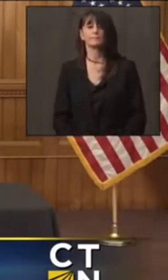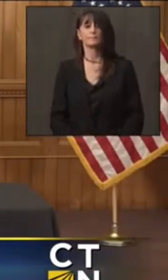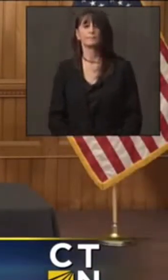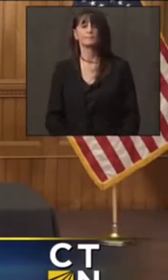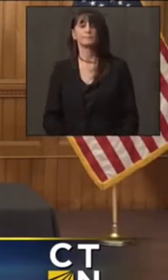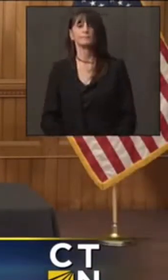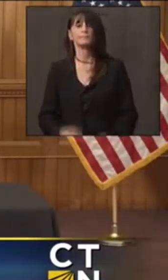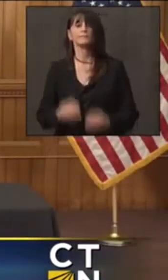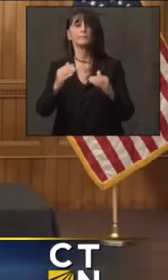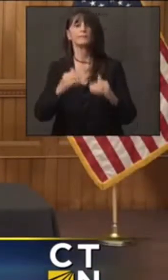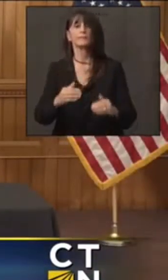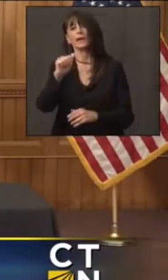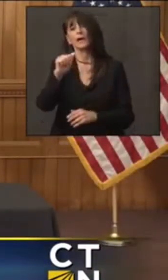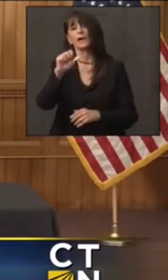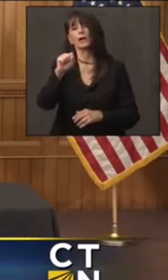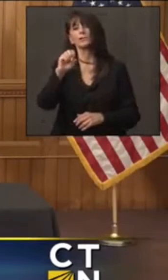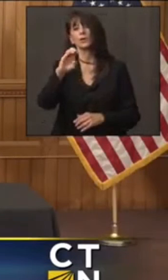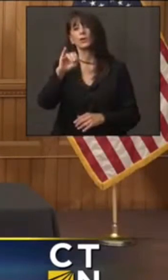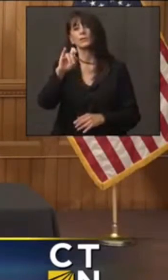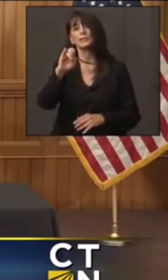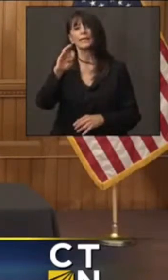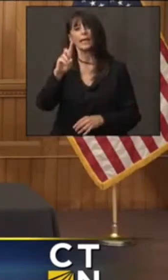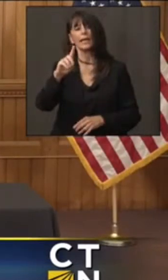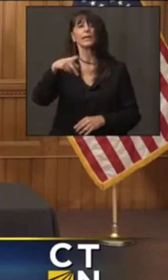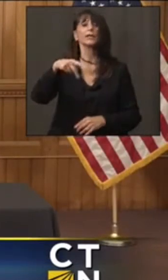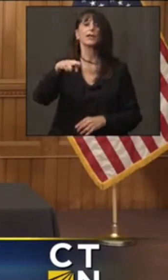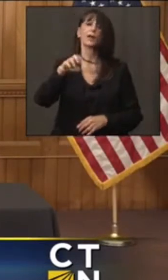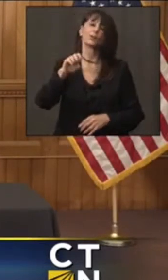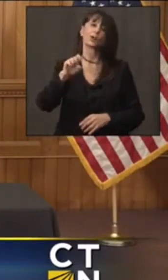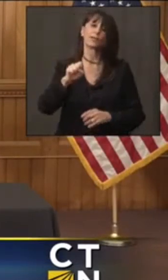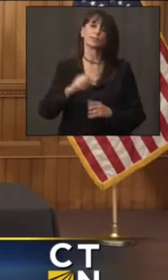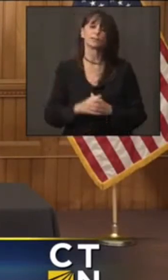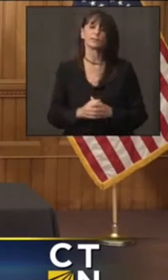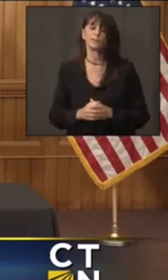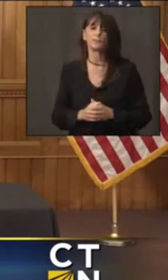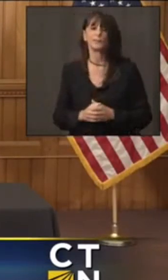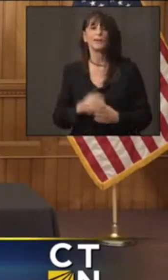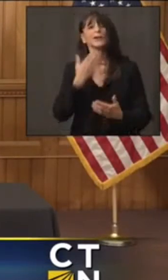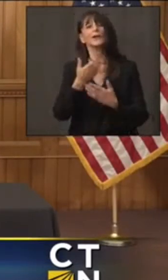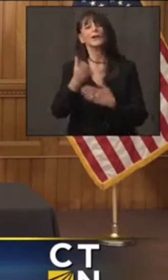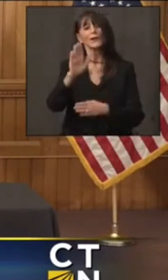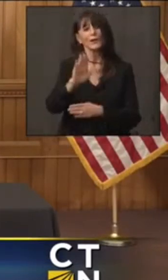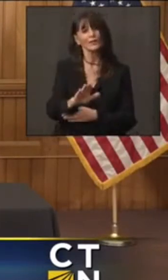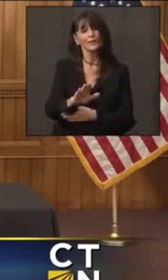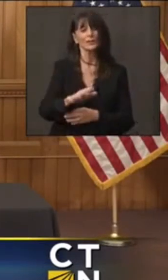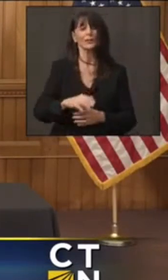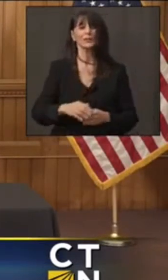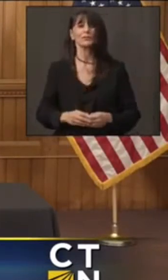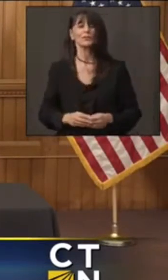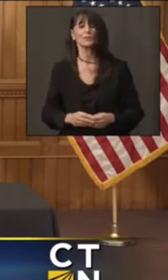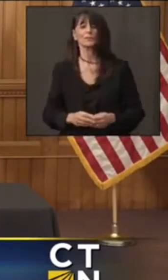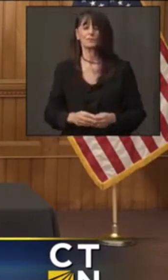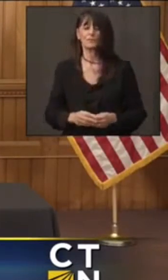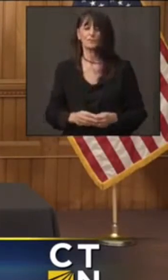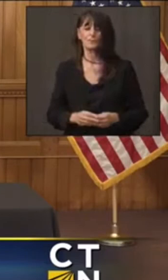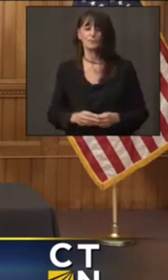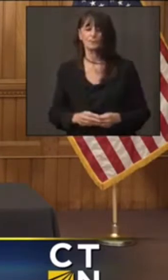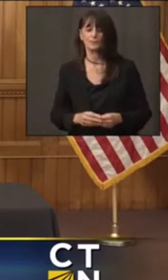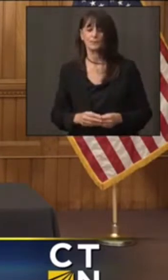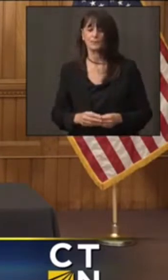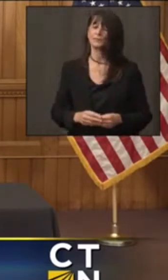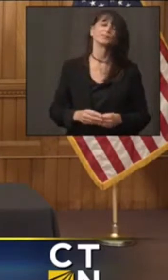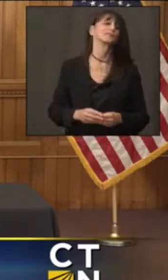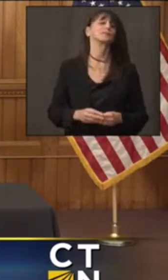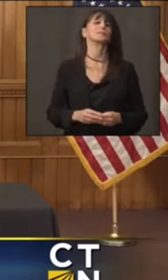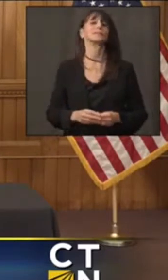The Associated Press. Thank you. And good afternoon, everyone. I have a math question,